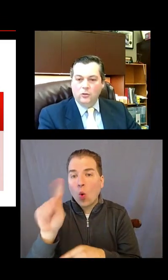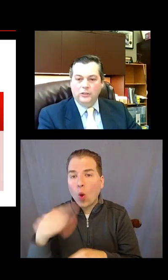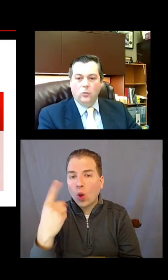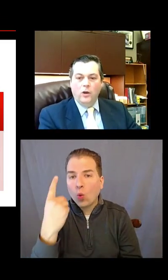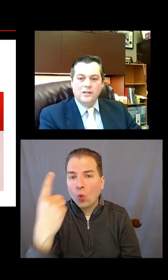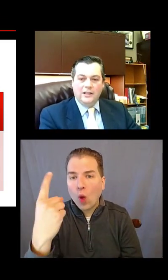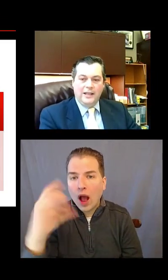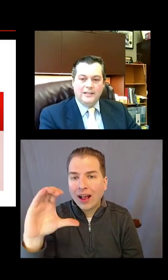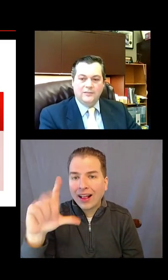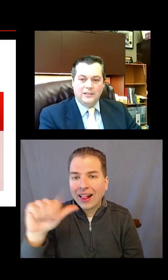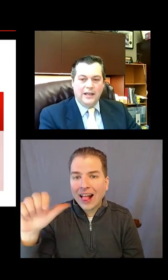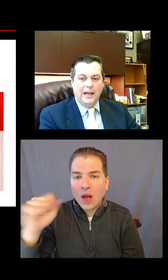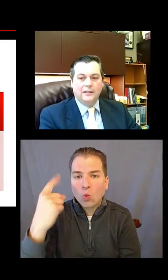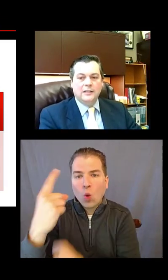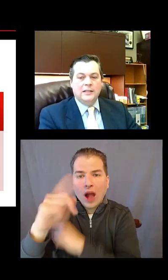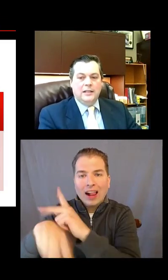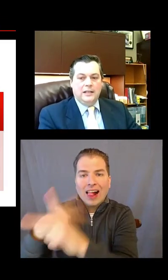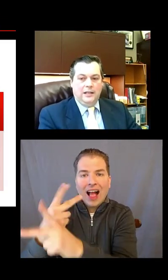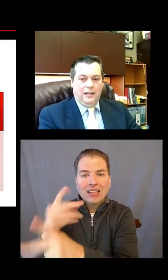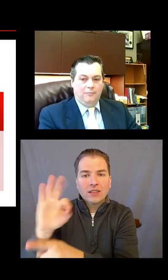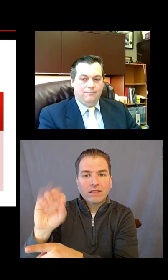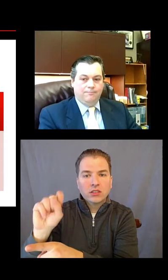limited to only one class of stock.